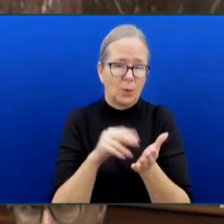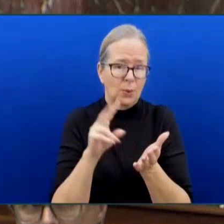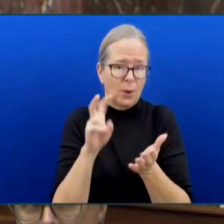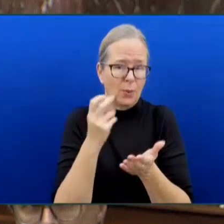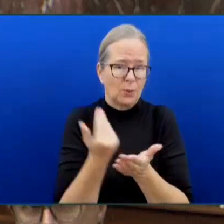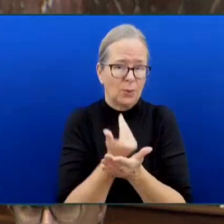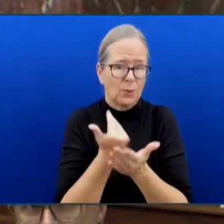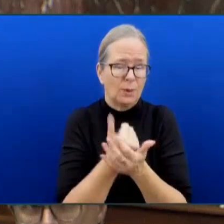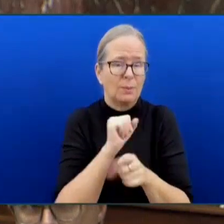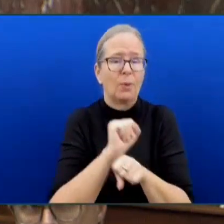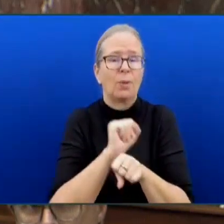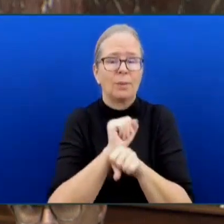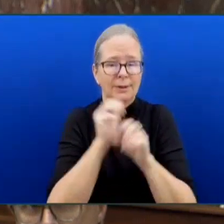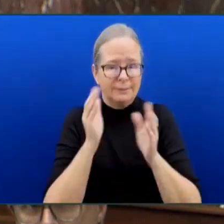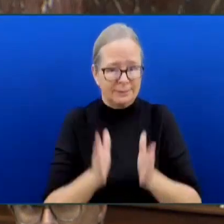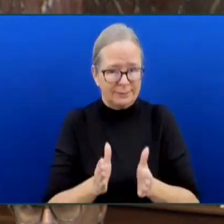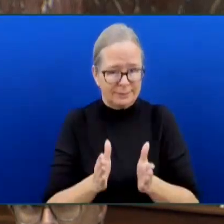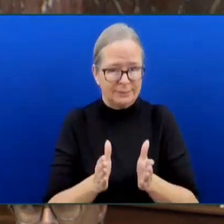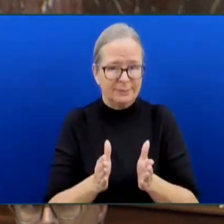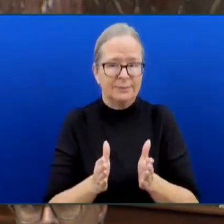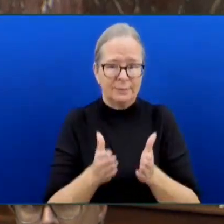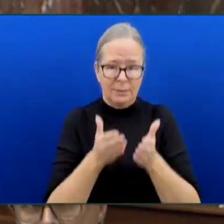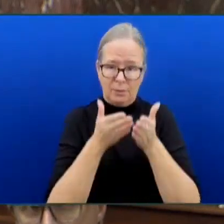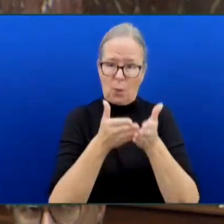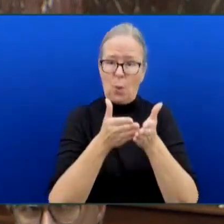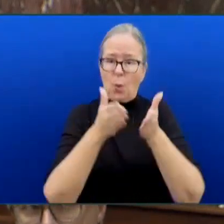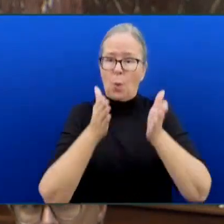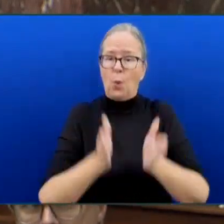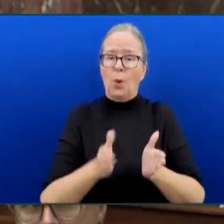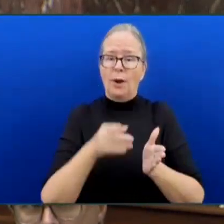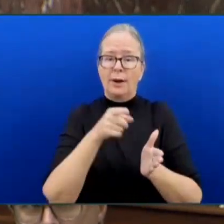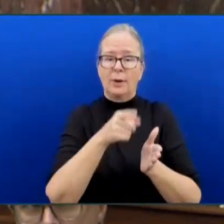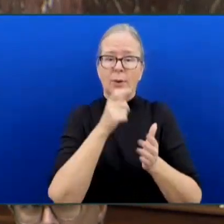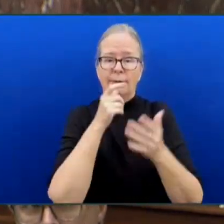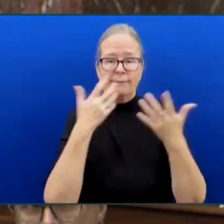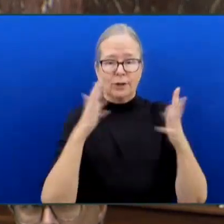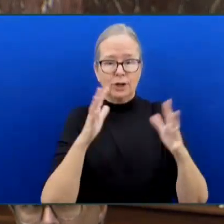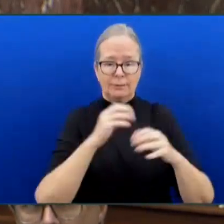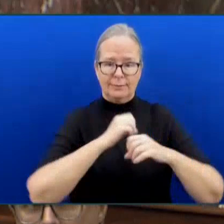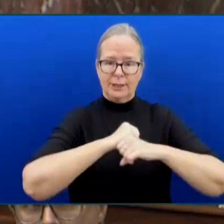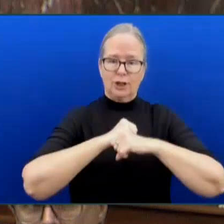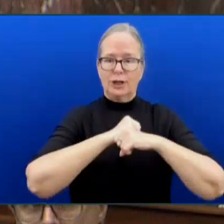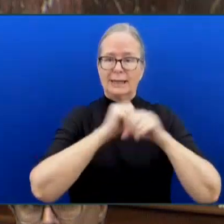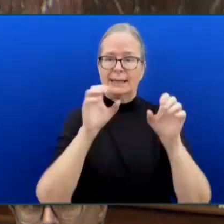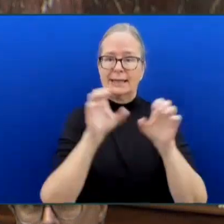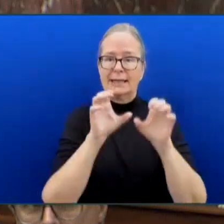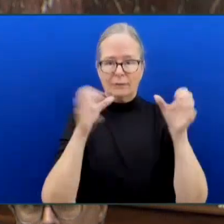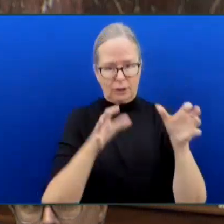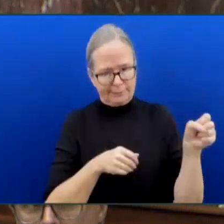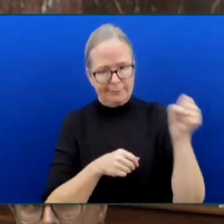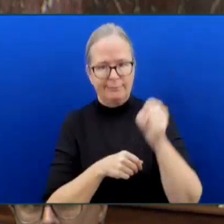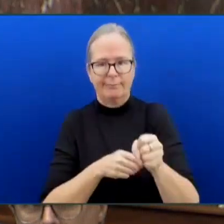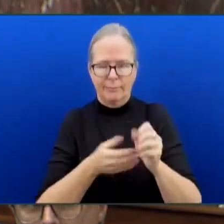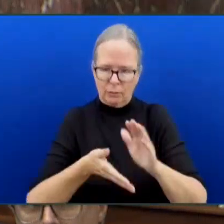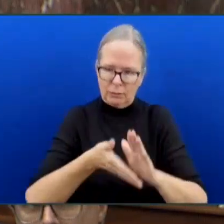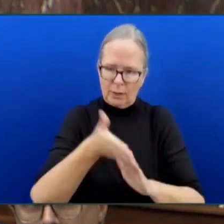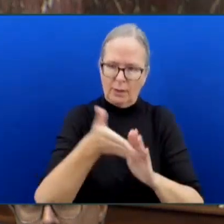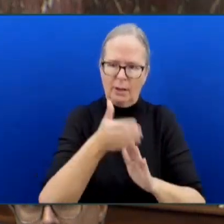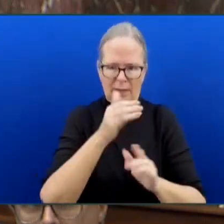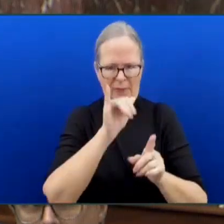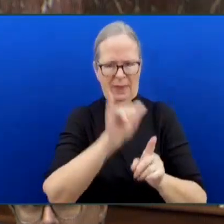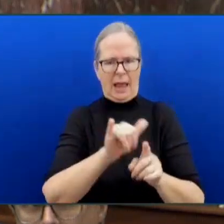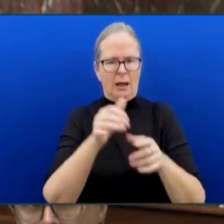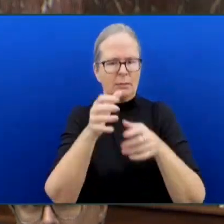the globe now coming to work and build careers on our coast. That is what we're doing to stabilize service in